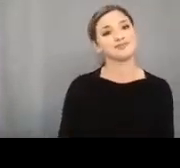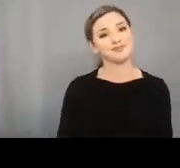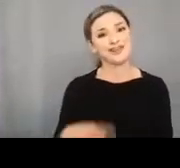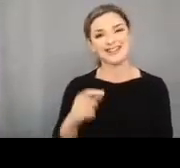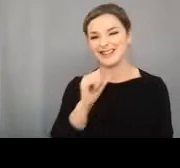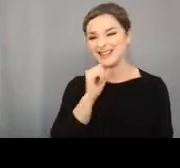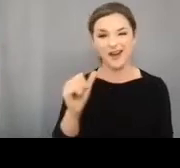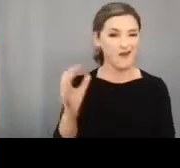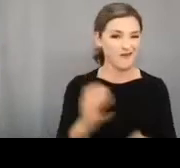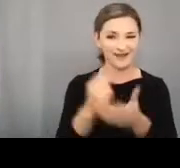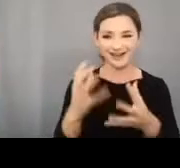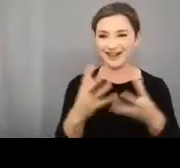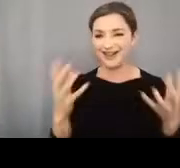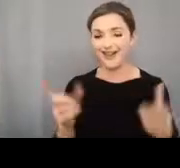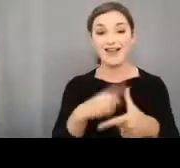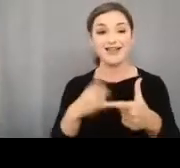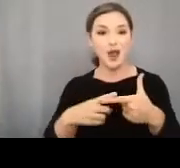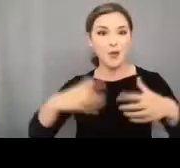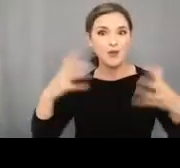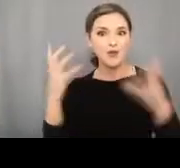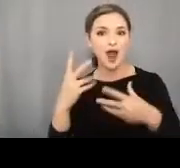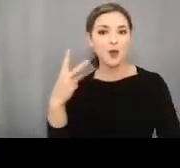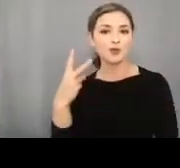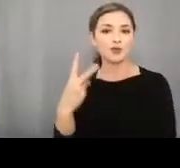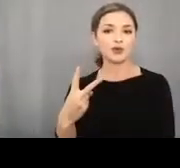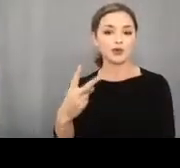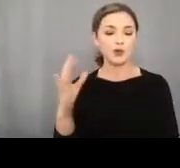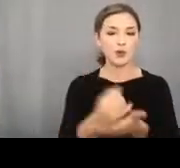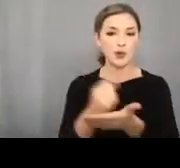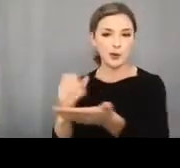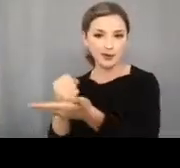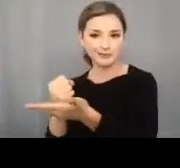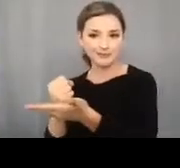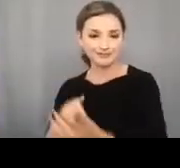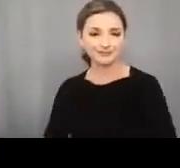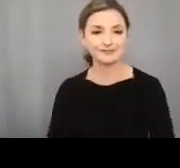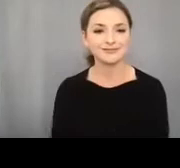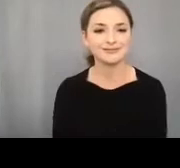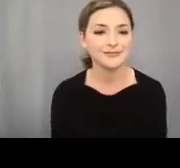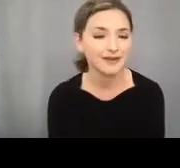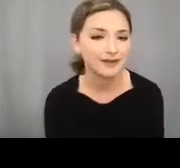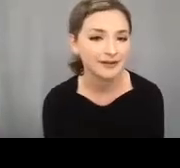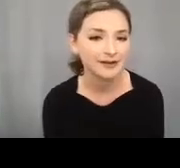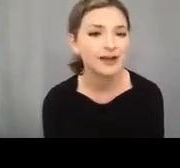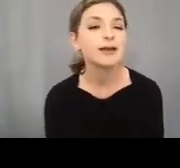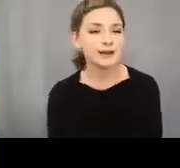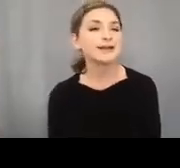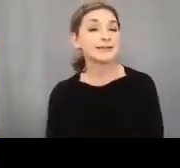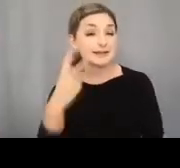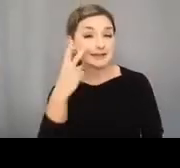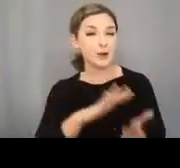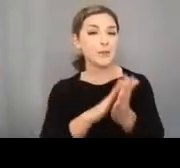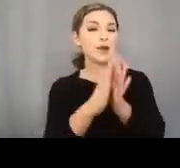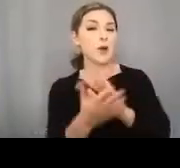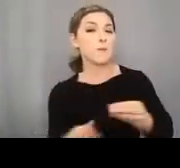a row. So you can see sometimes where they start getting more yellow, that's when the team is better. Unlike this, where